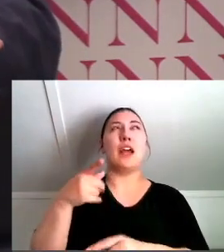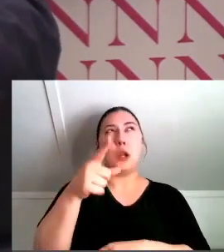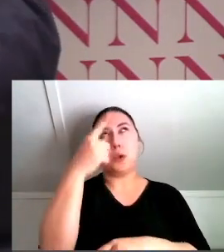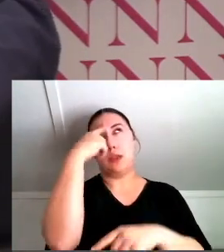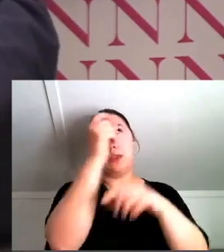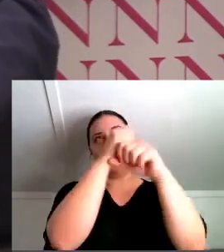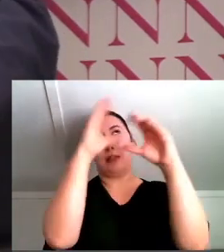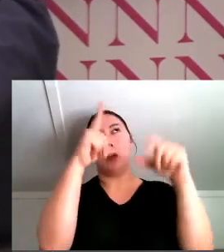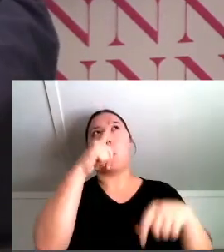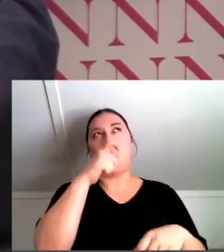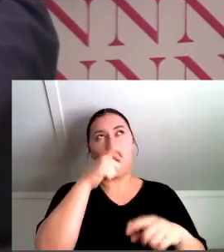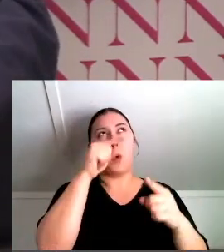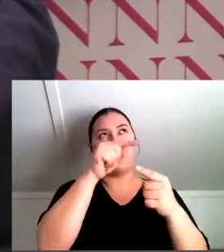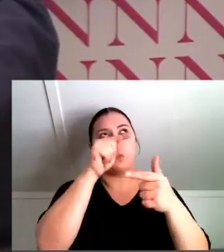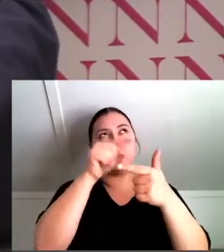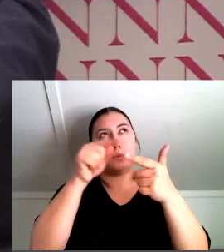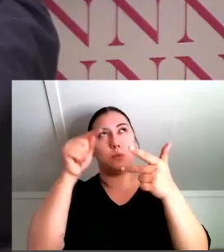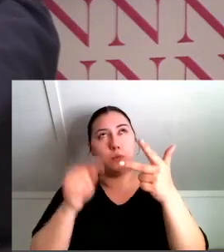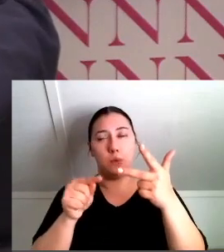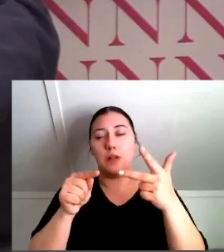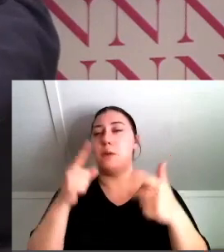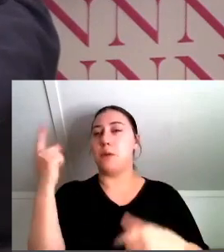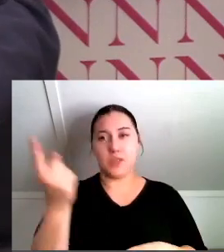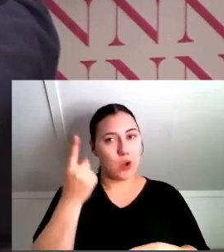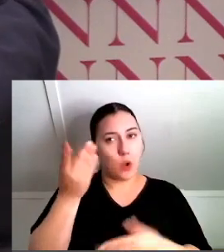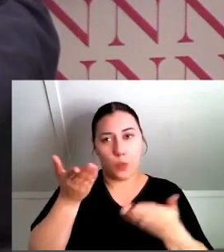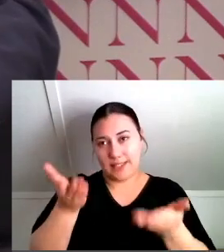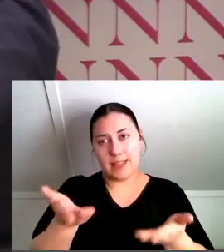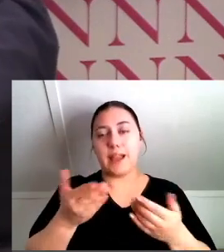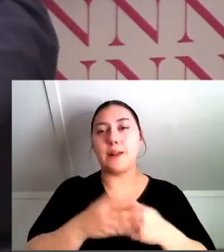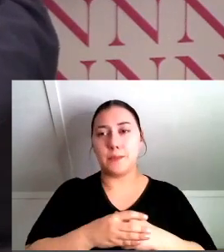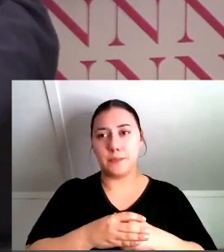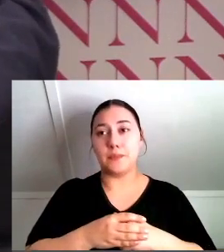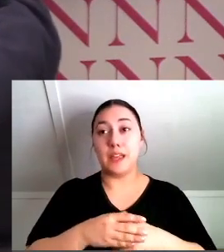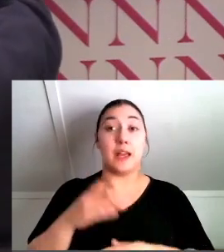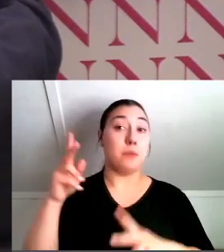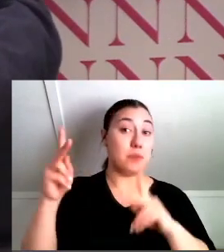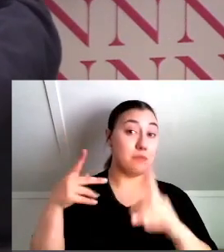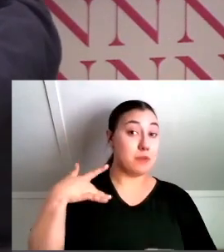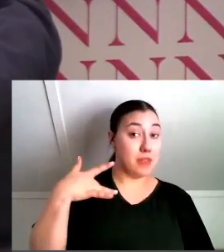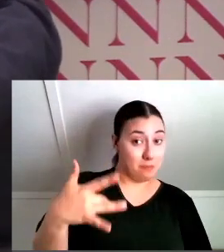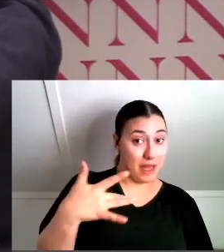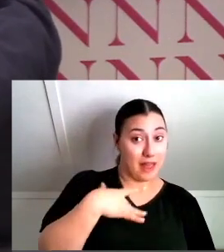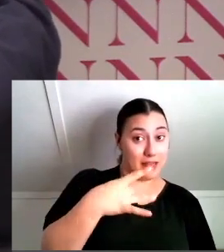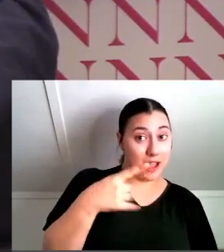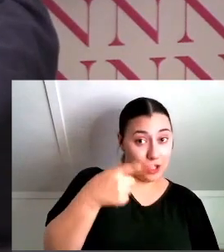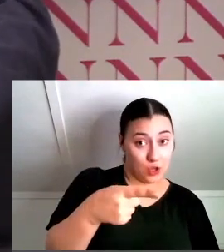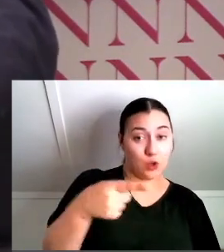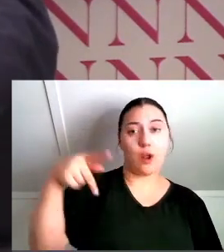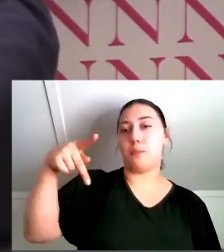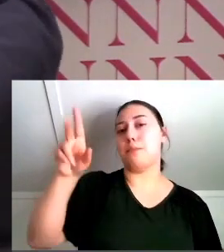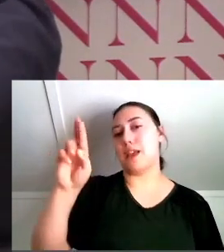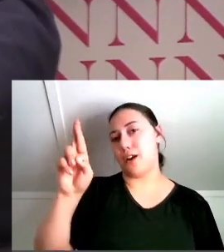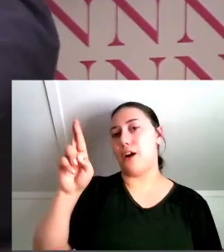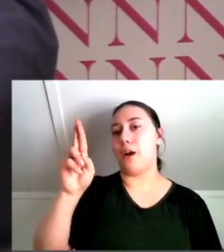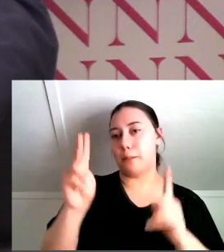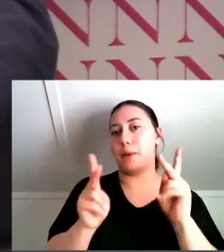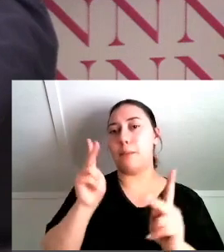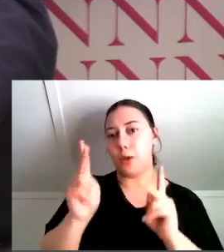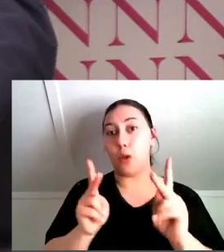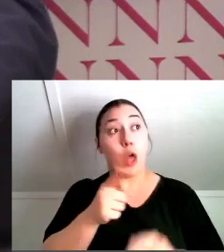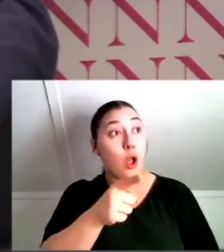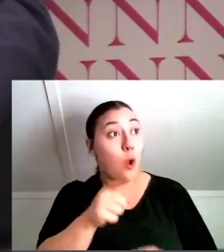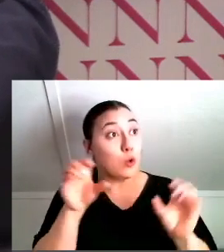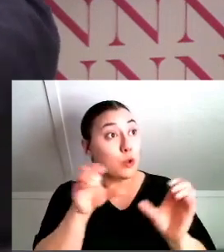exist at all times. And the people who tend to like you, though, are like the PR people. Because they're like, you do stuff and